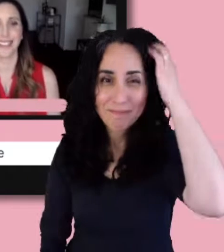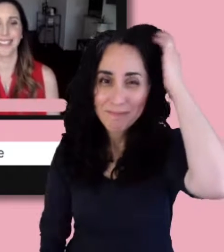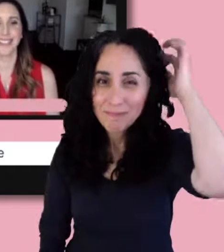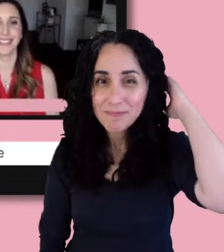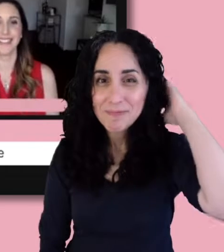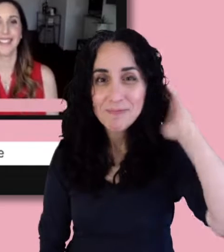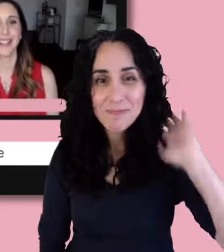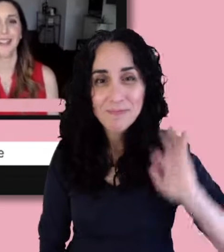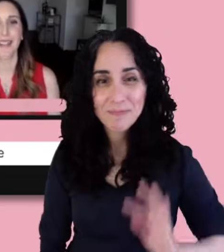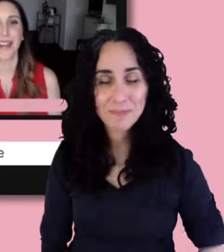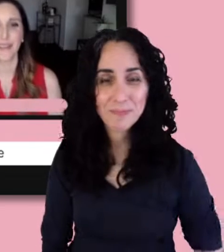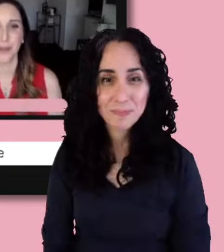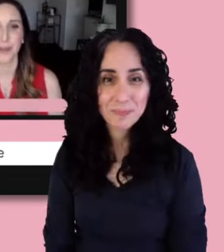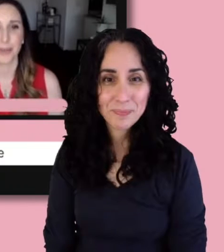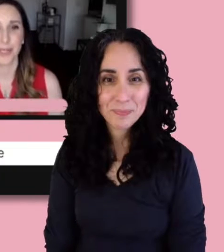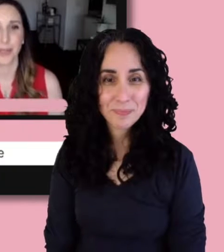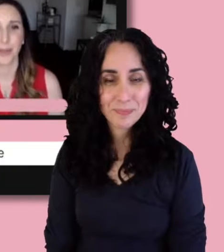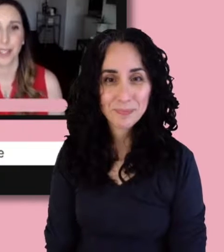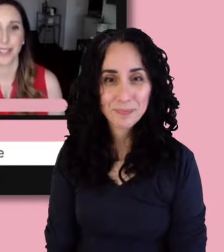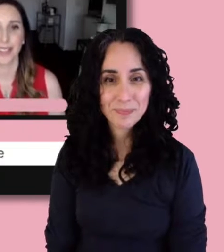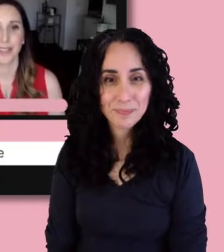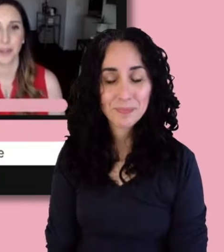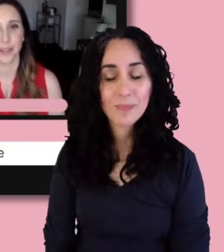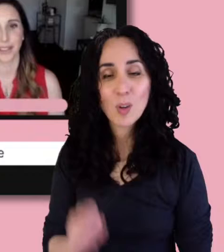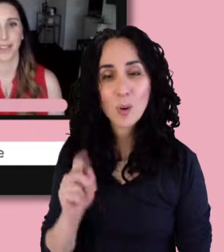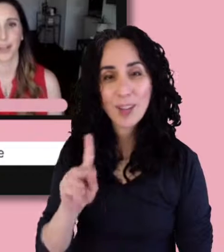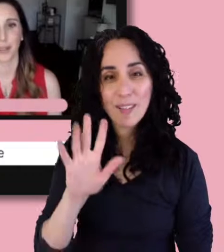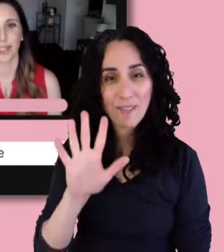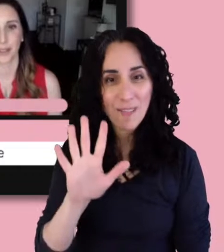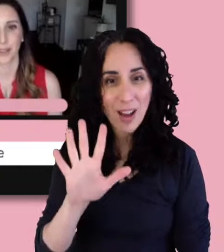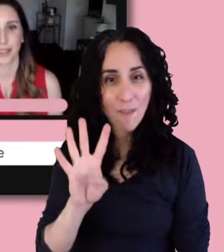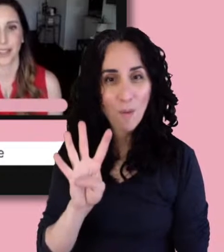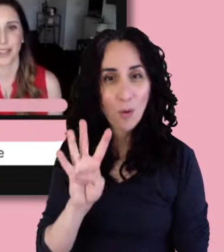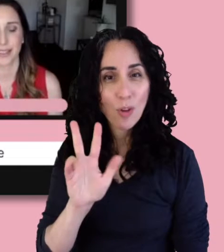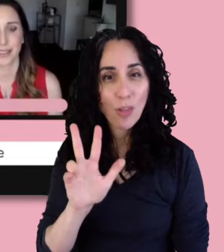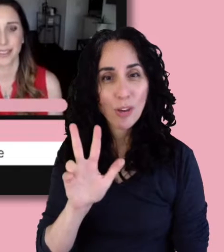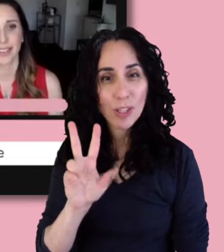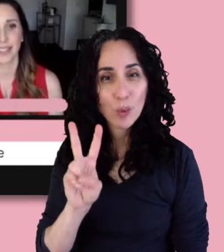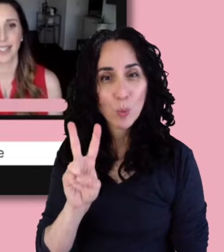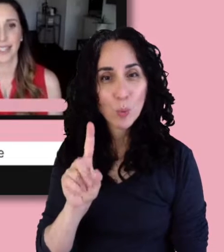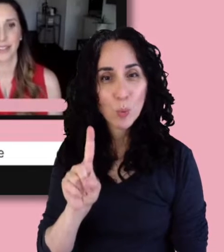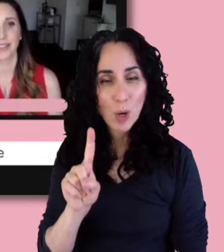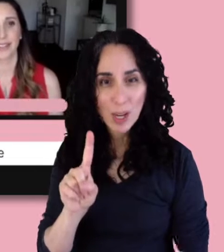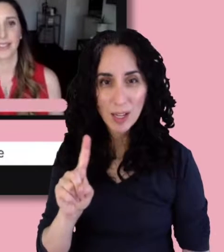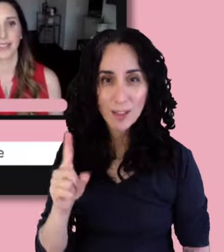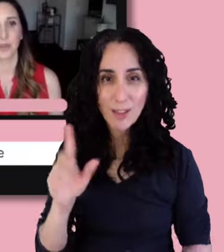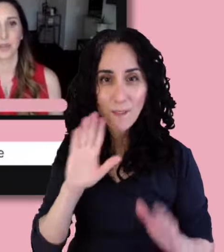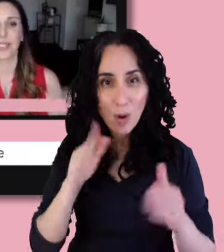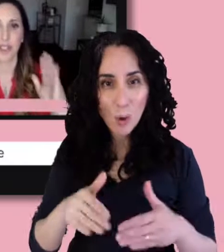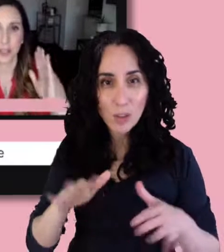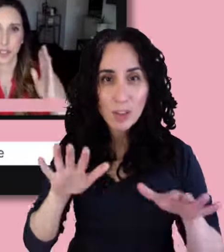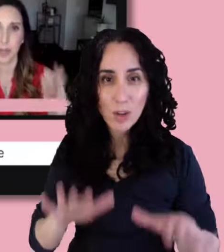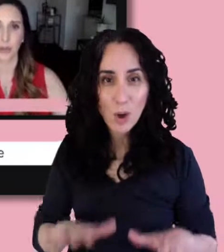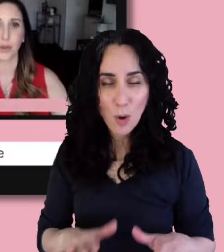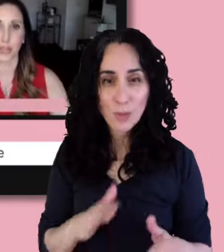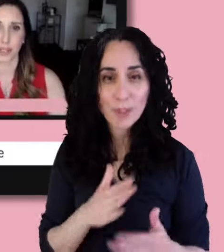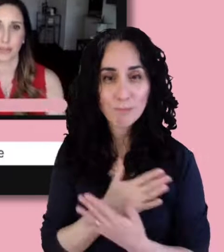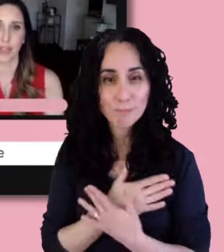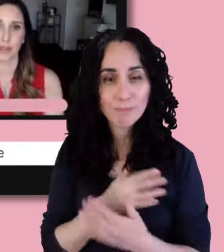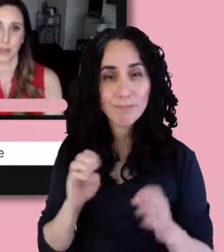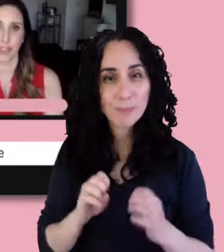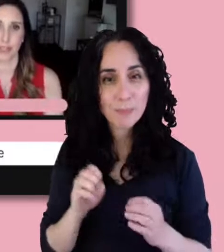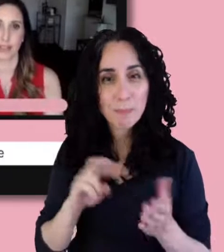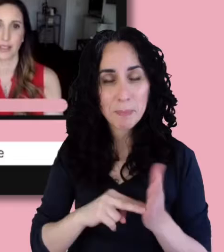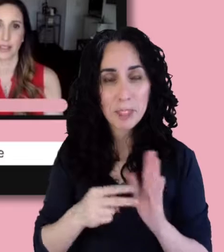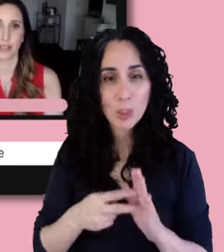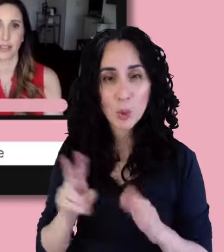Okay. The 5, 4, 3, 2, 1 focus and calming exercise is really just about using 5